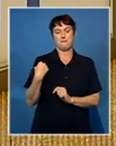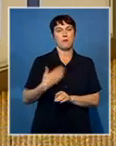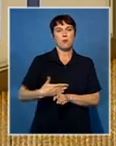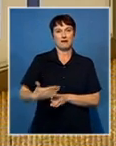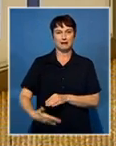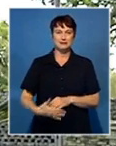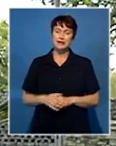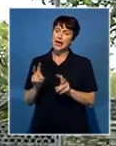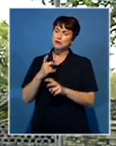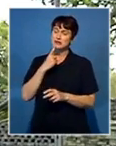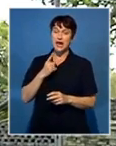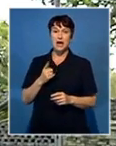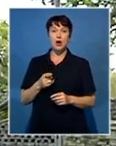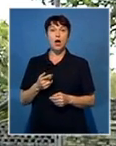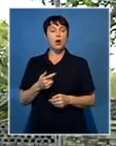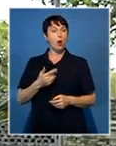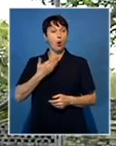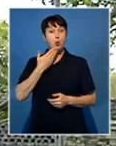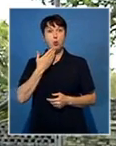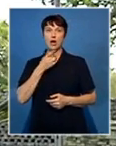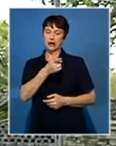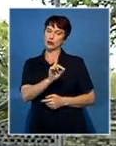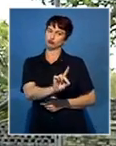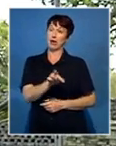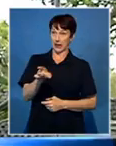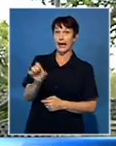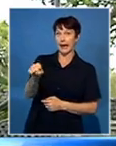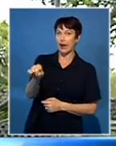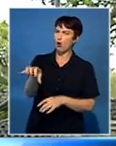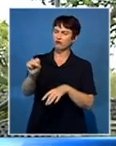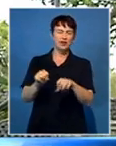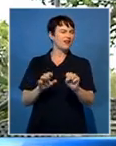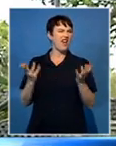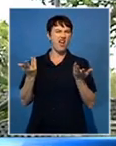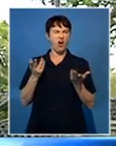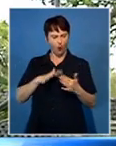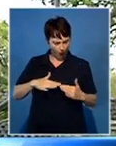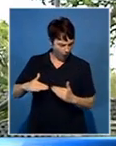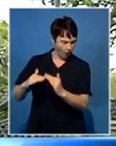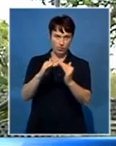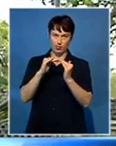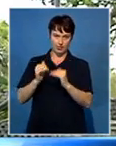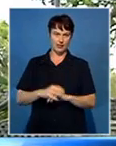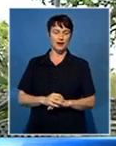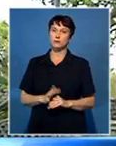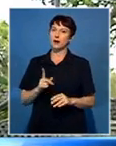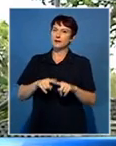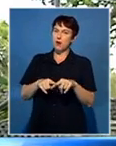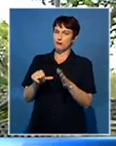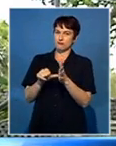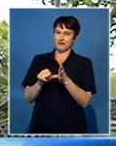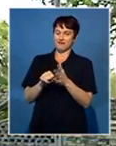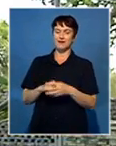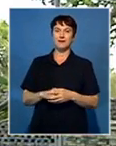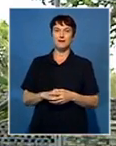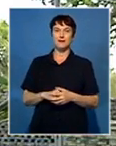not favor anyone. There are certain exclusions which can be made because of criticality, but we must also